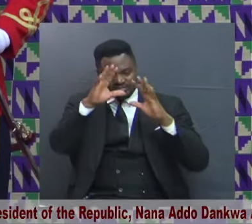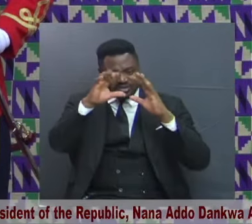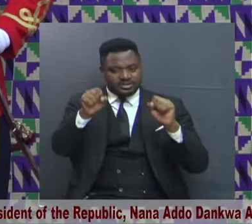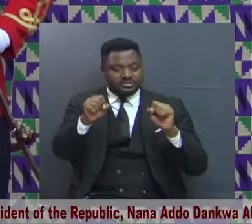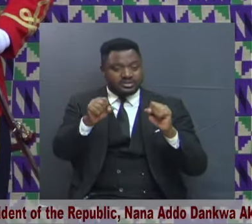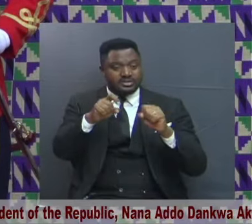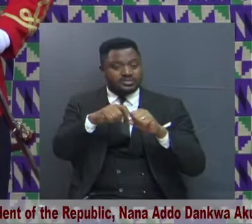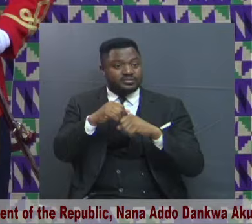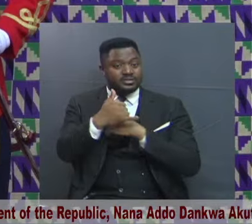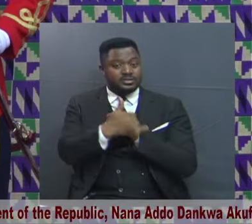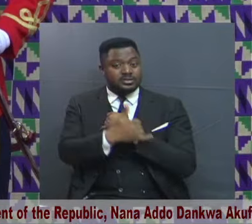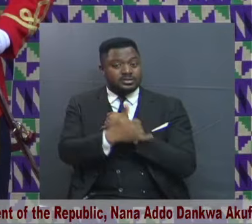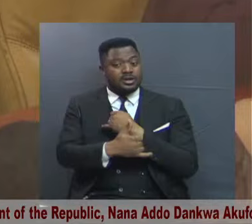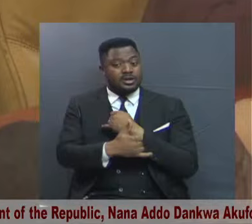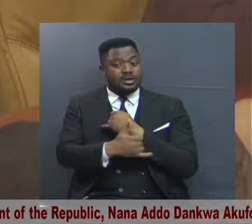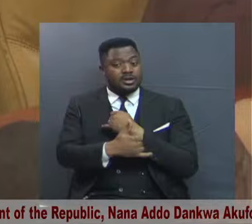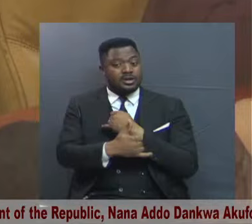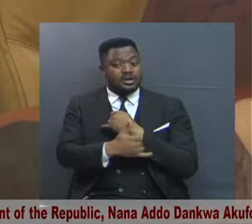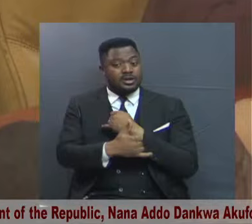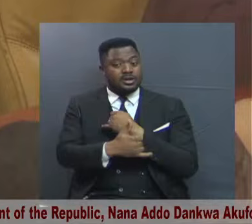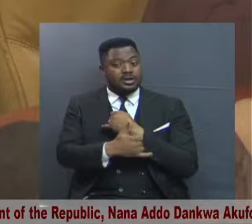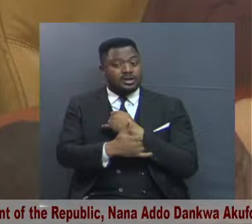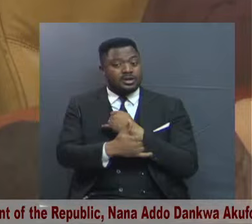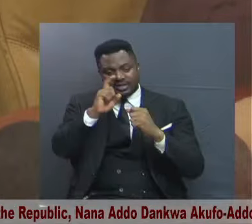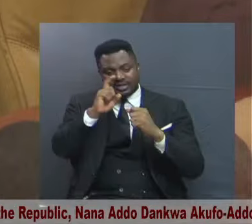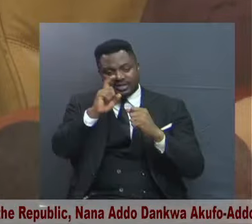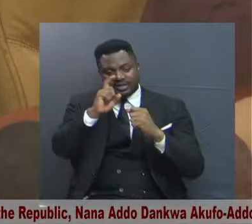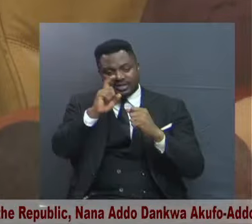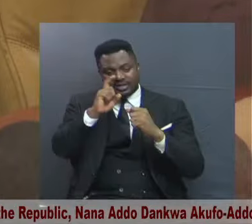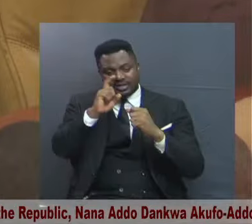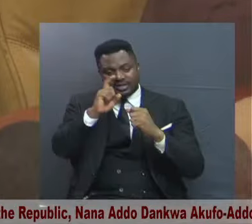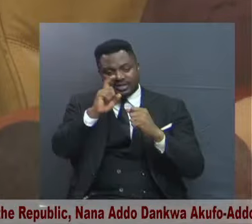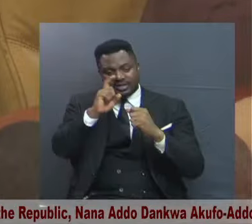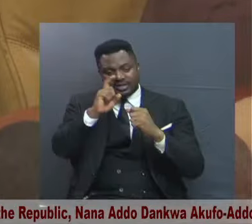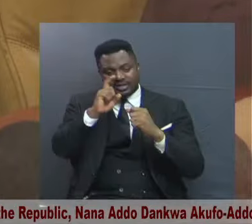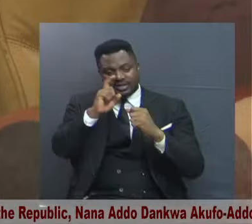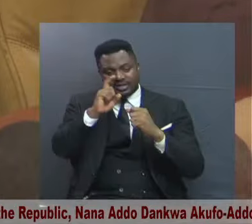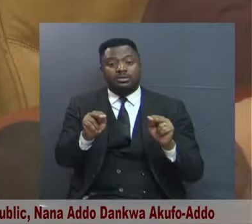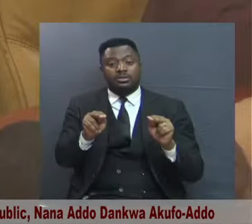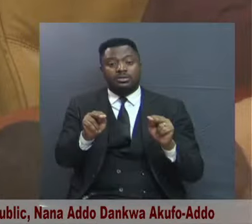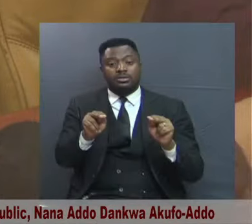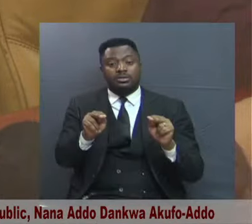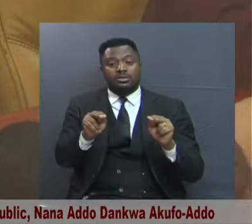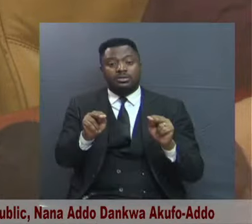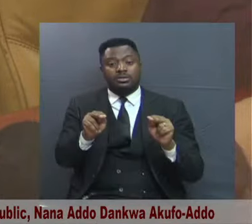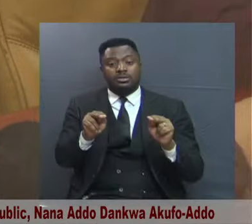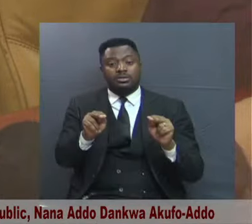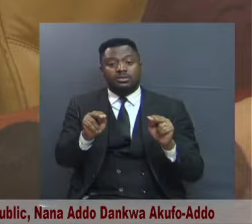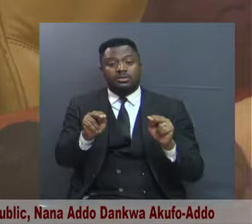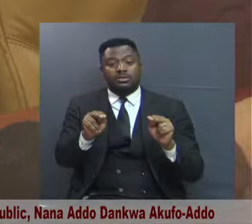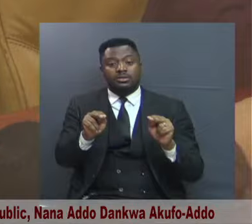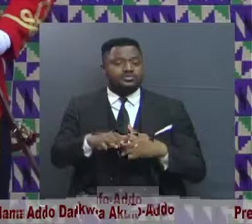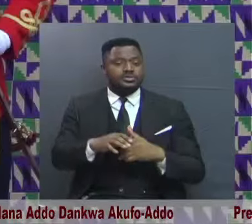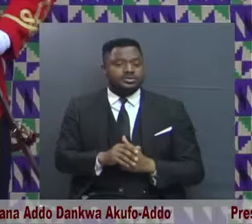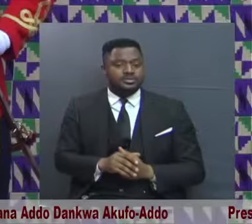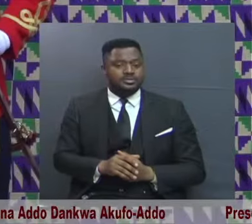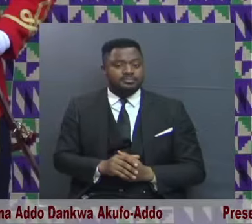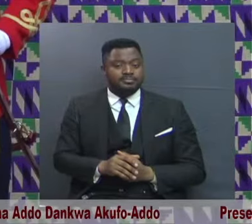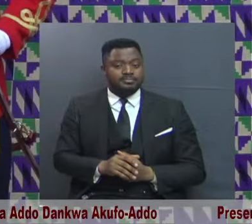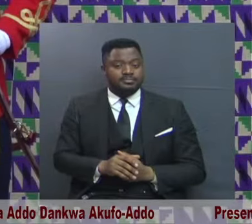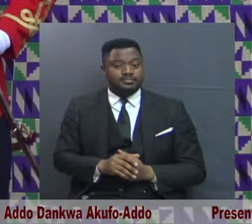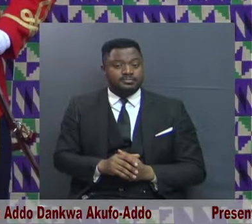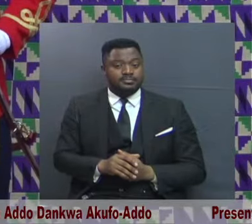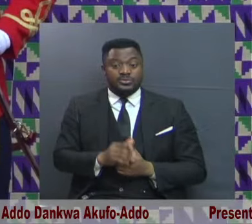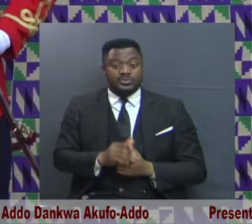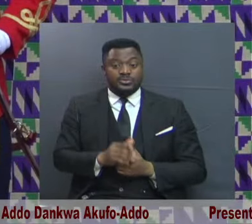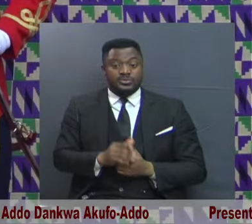the Republic and challenging government proposals are normal regular activities some